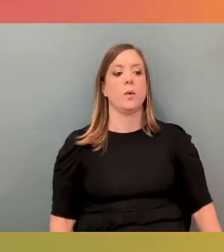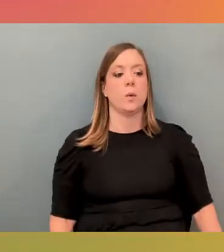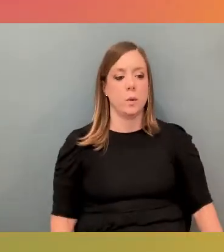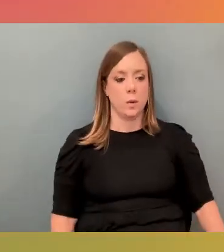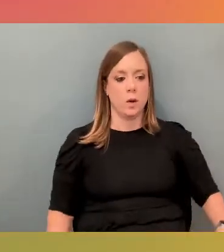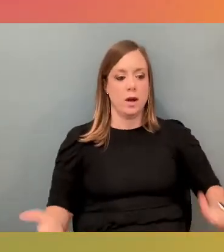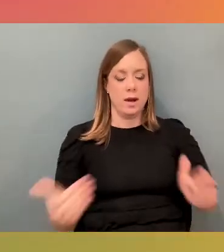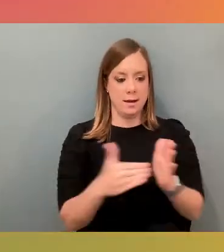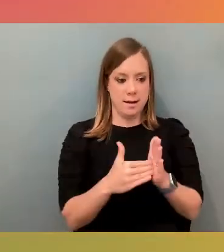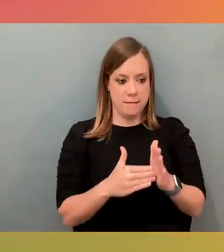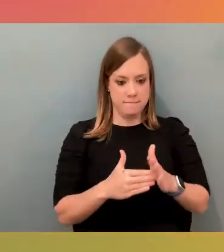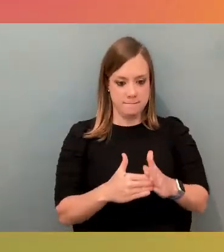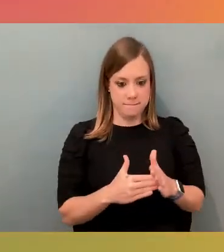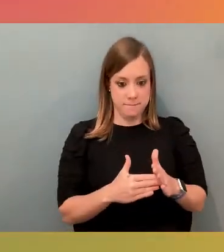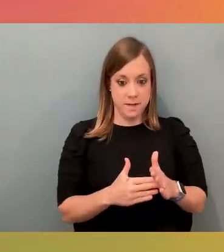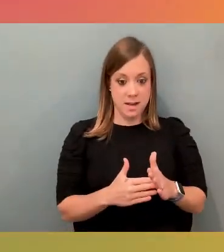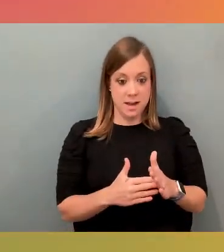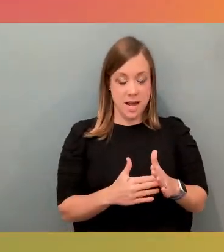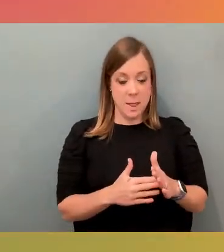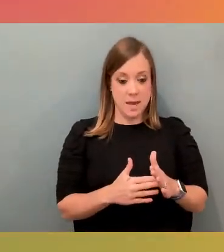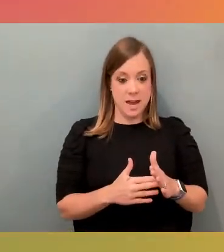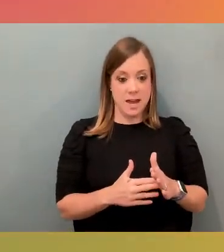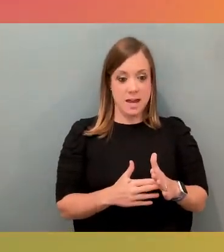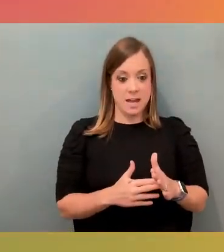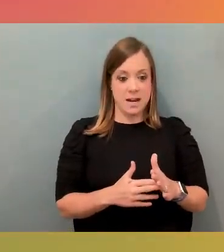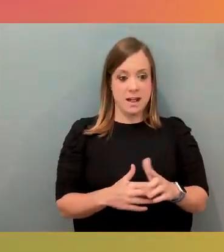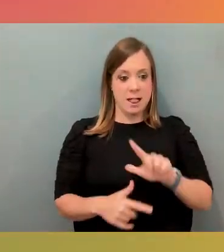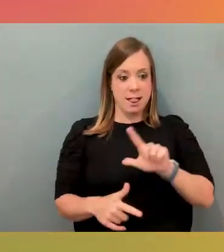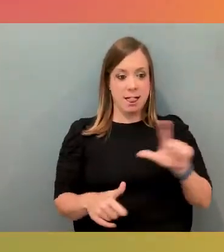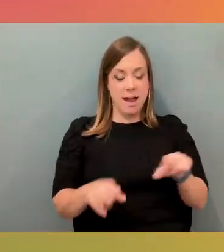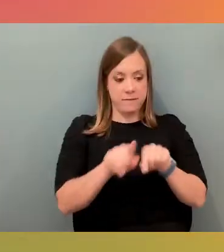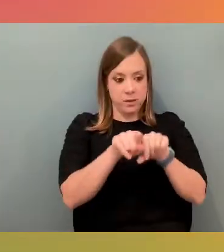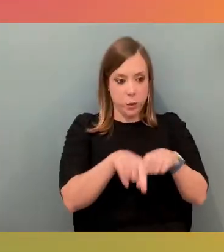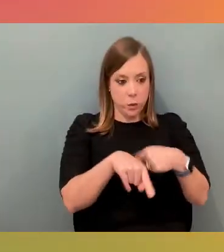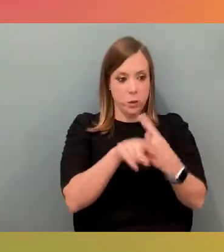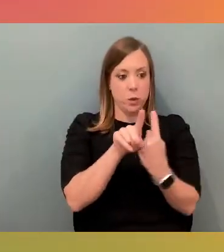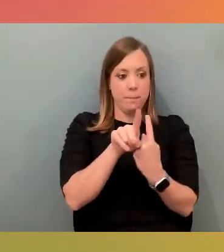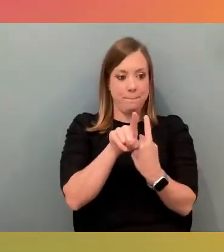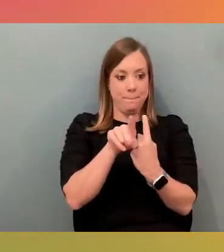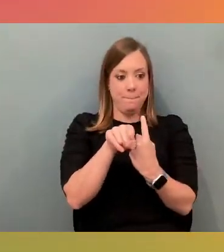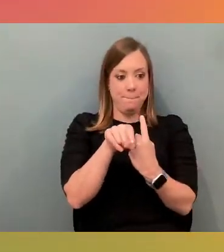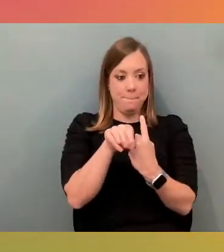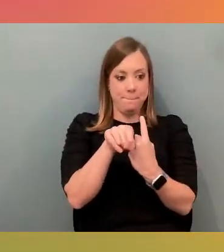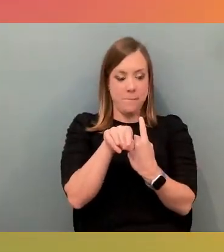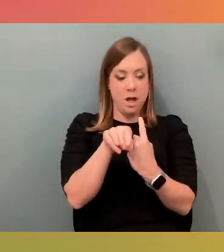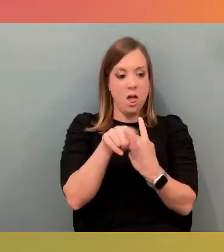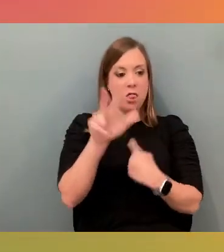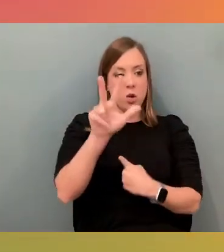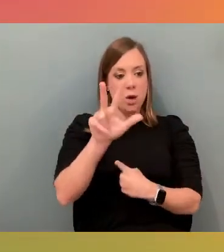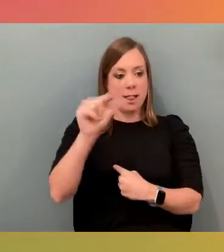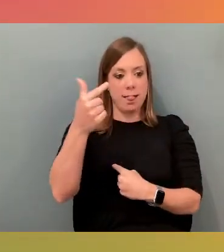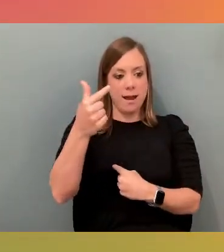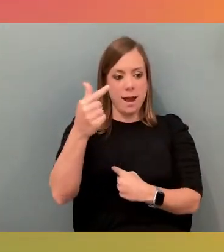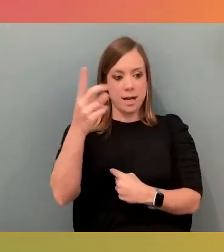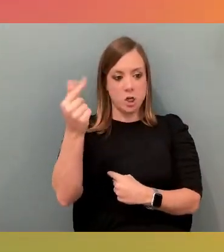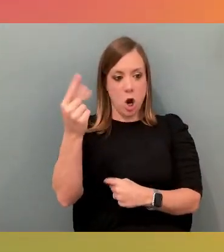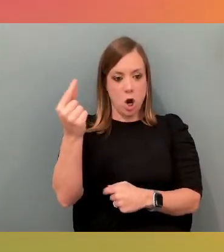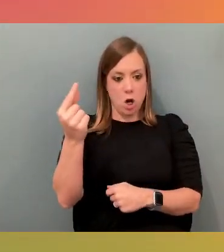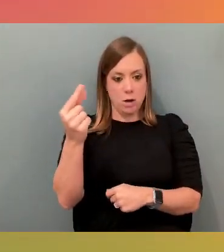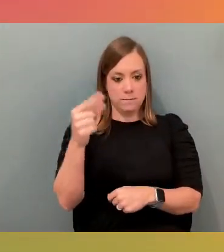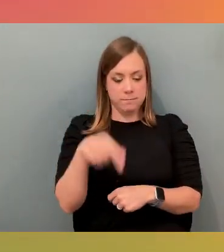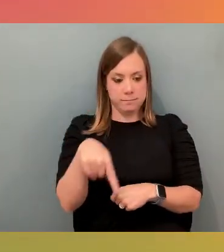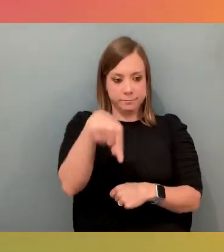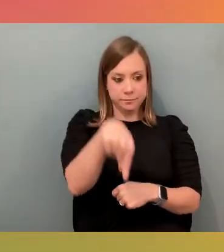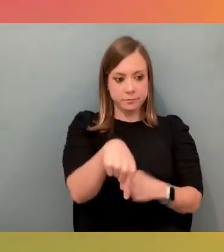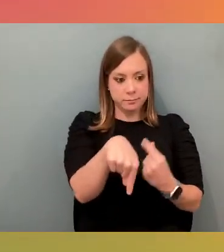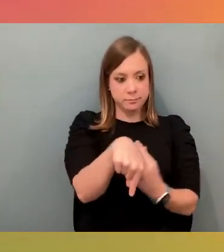hands, and in one fluid movement, sweep those left toes up towards the sky. 3-legged dog on the other side. Really push the floor away with